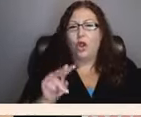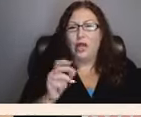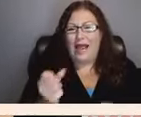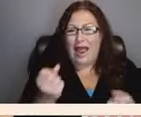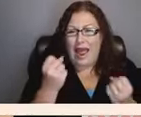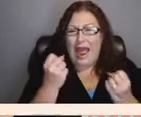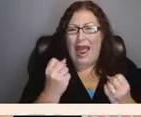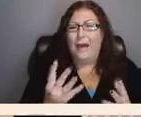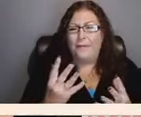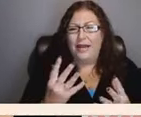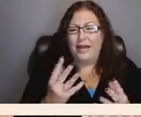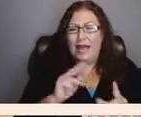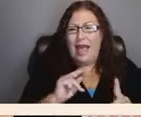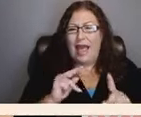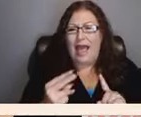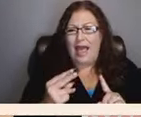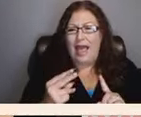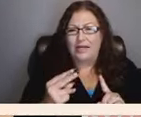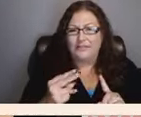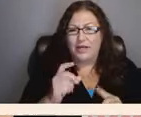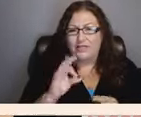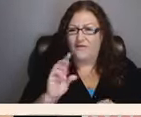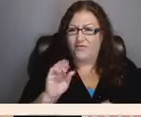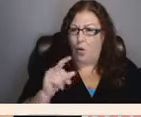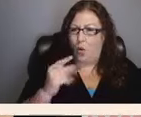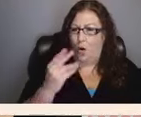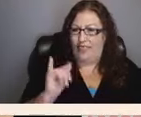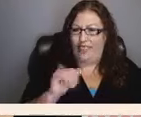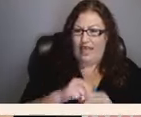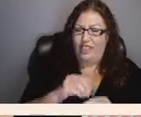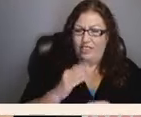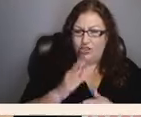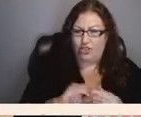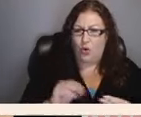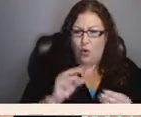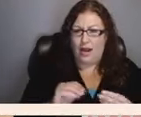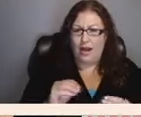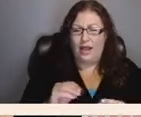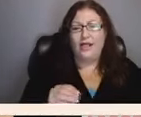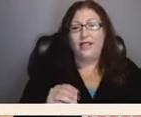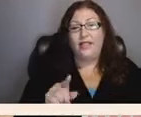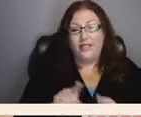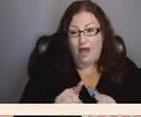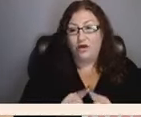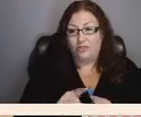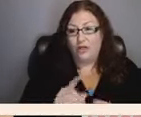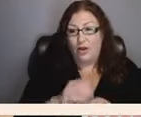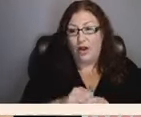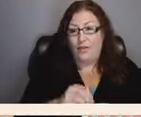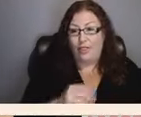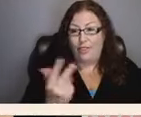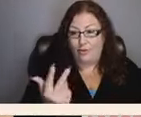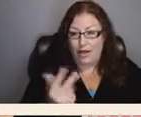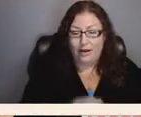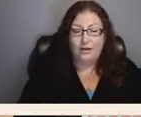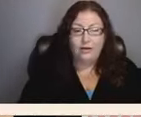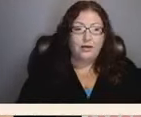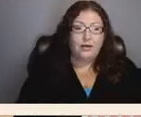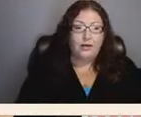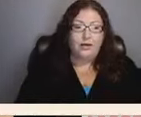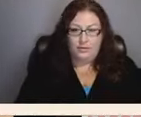how many aspects of Dorothy are there in the story. They also come in three. But if when we, for